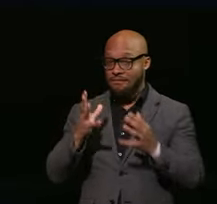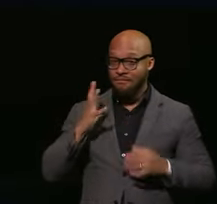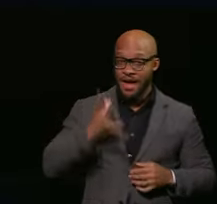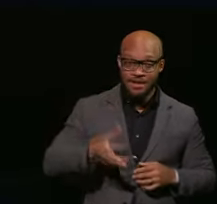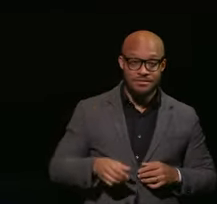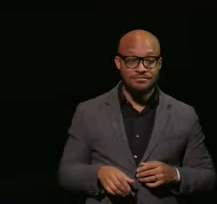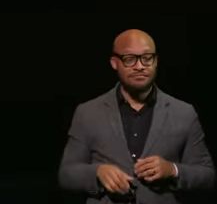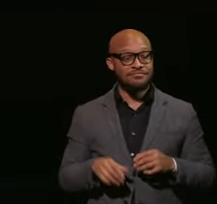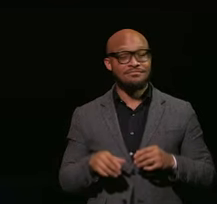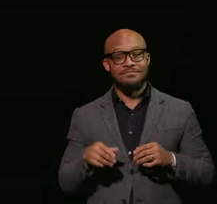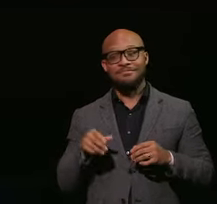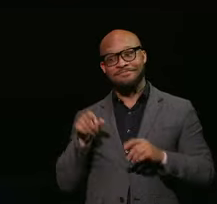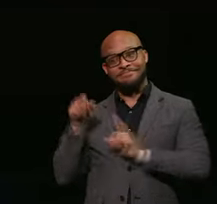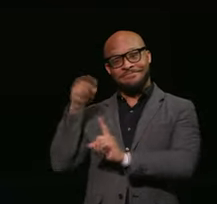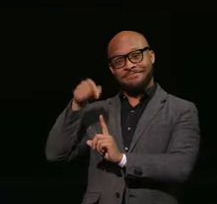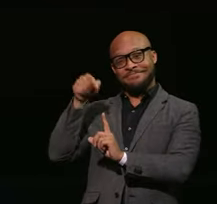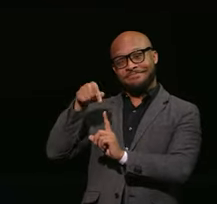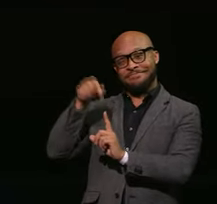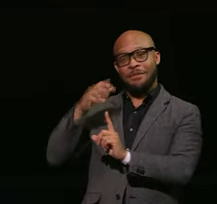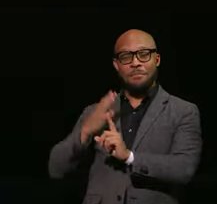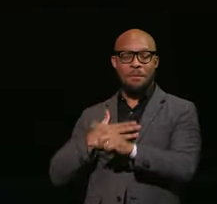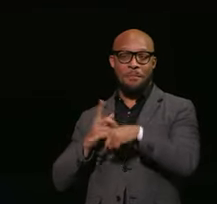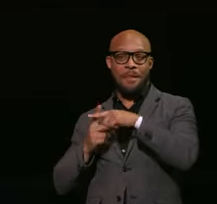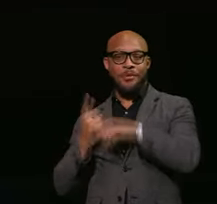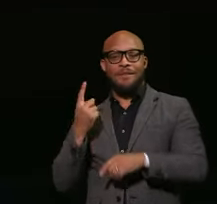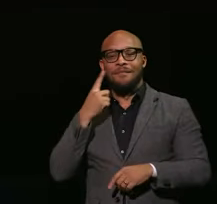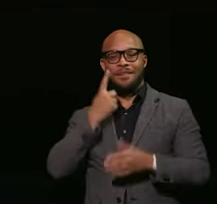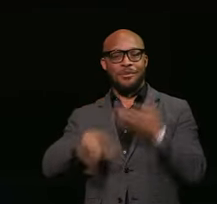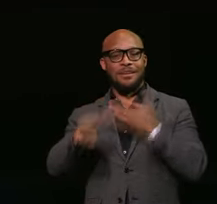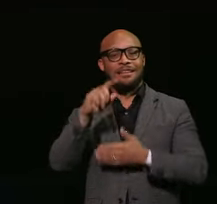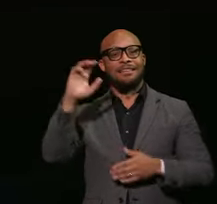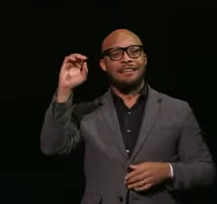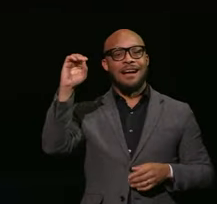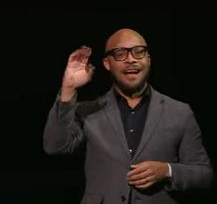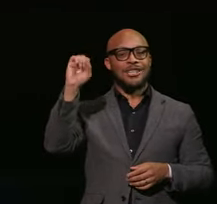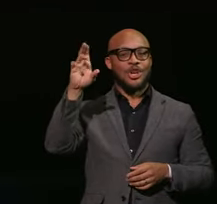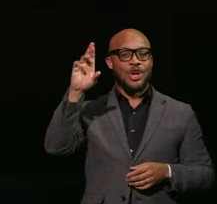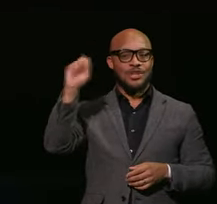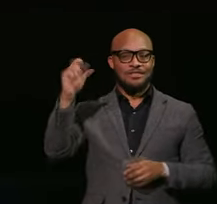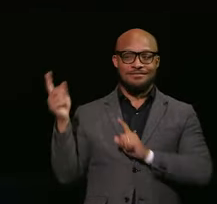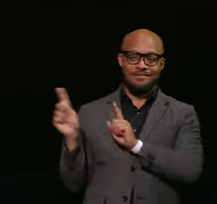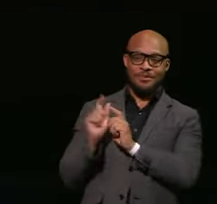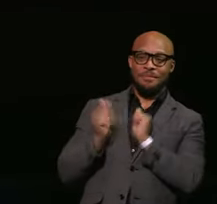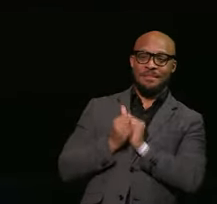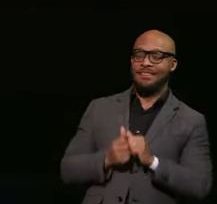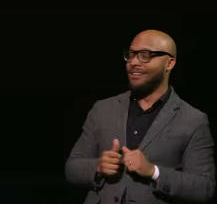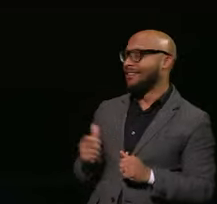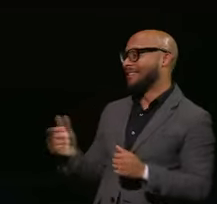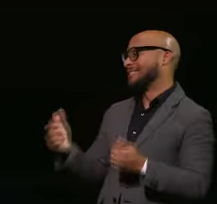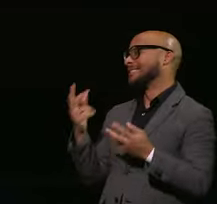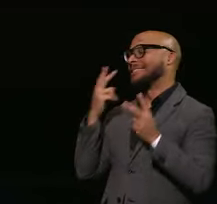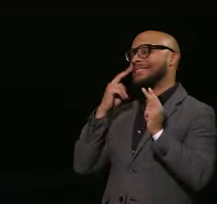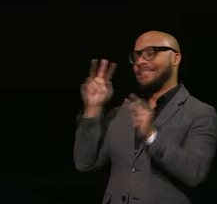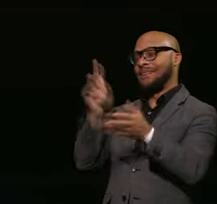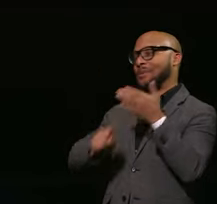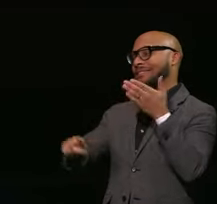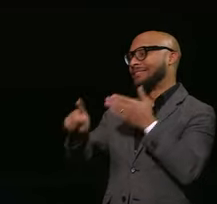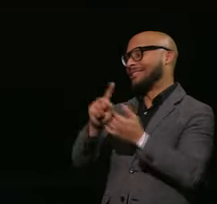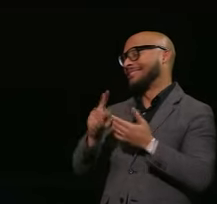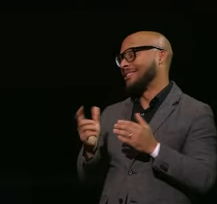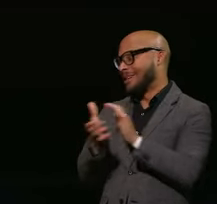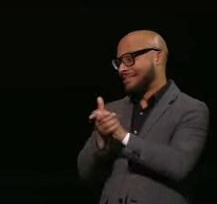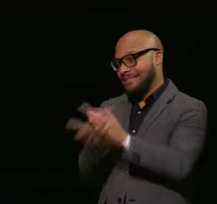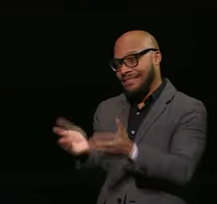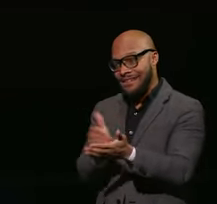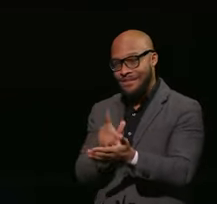will be at the Oscars. It's remarkable. Well, thank you so much, Nisha, and congrats again on your nomination. Thank you. Thank